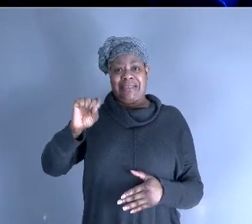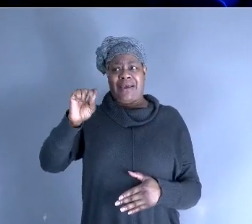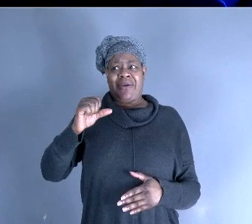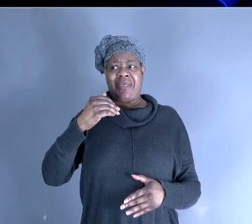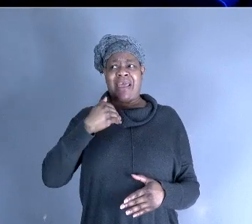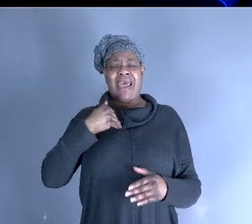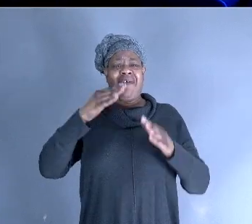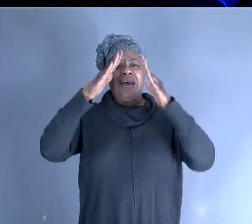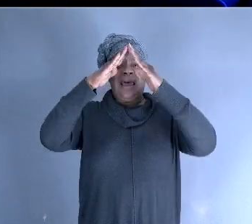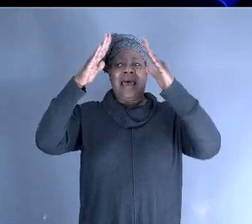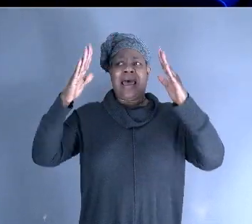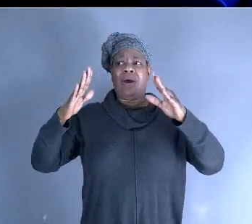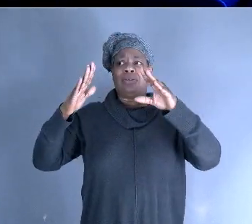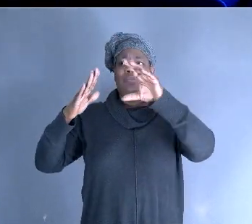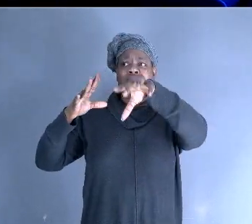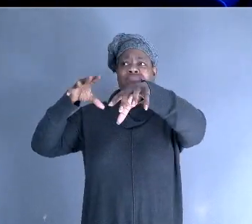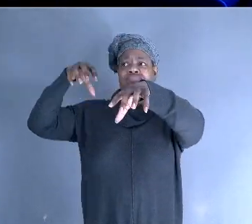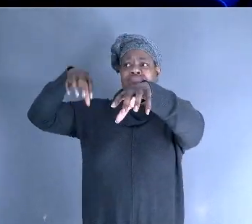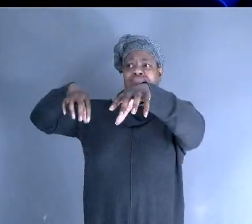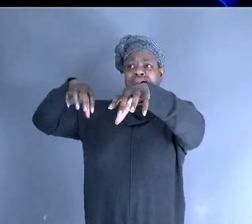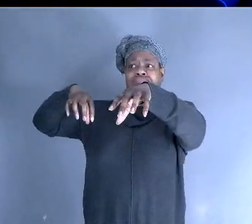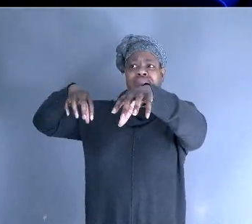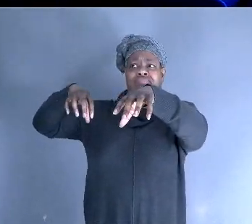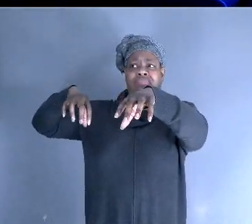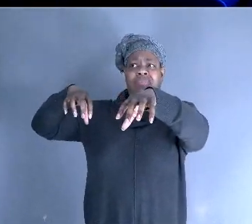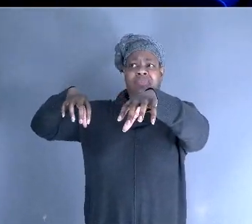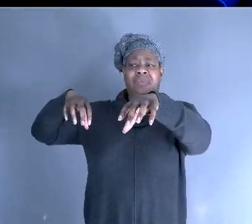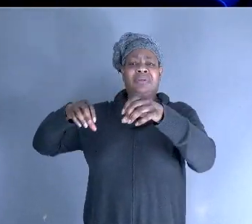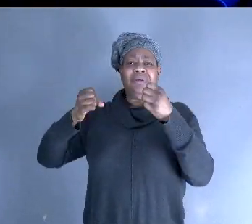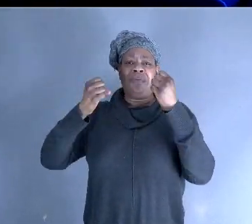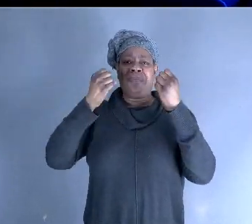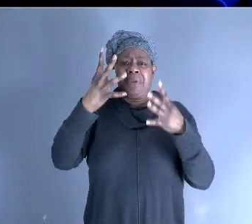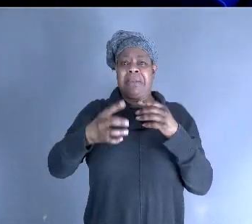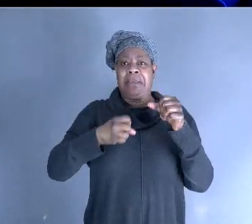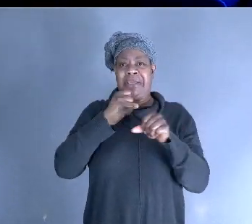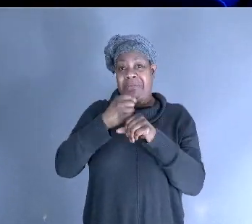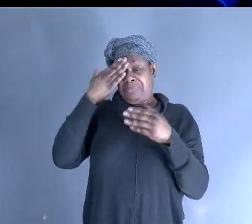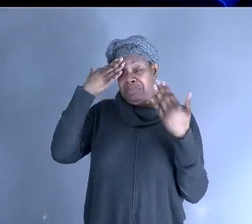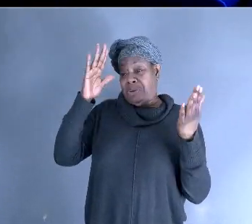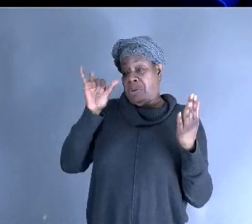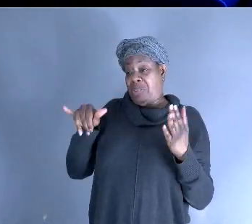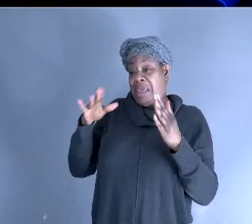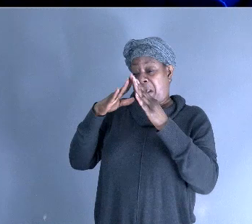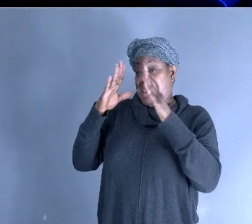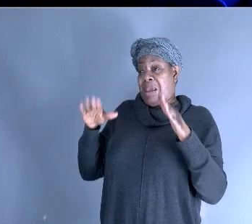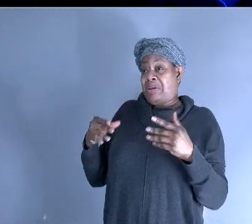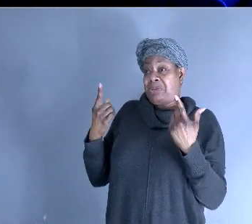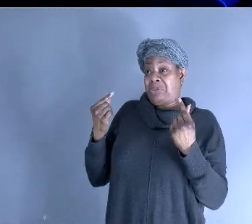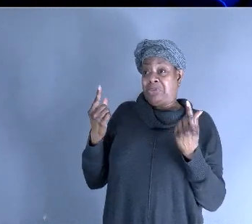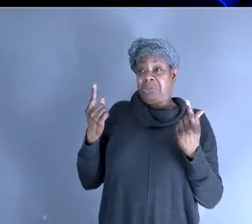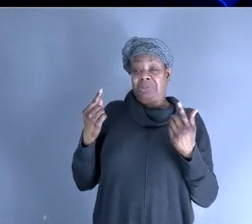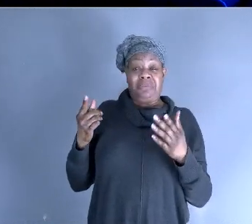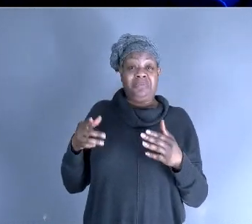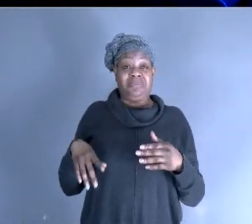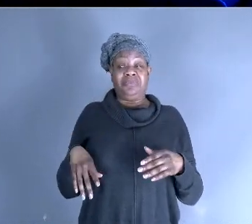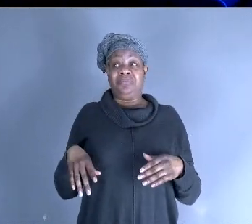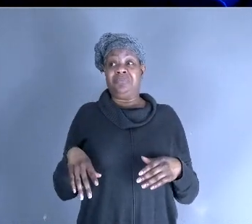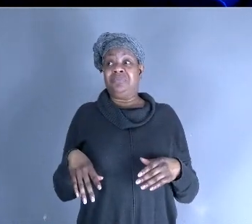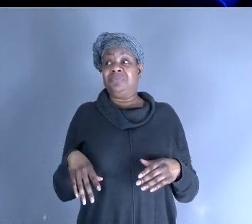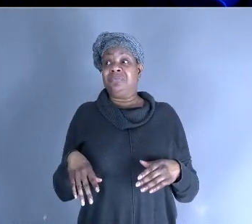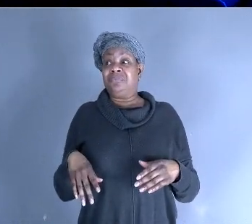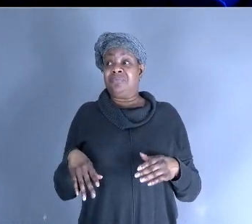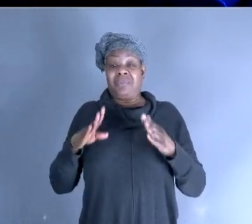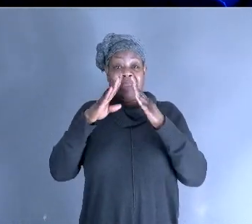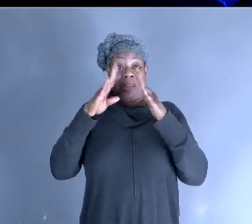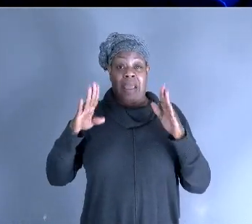seated in a position in the back of the property and for many years we didn't know what we were going to do with the house because the house had not